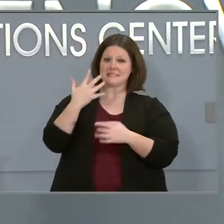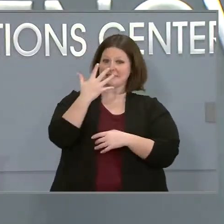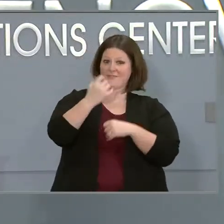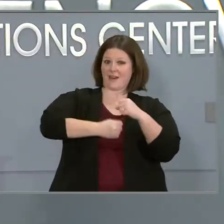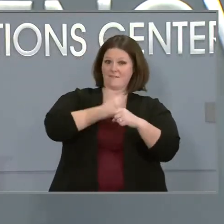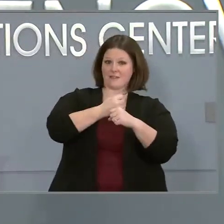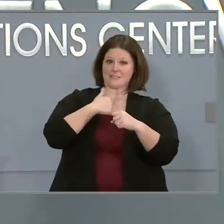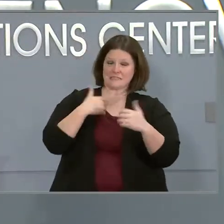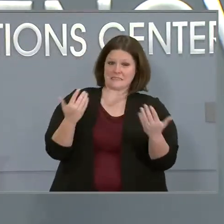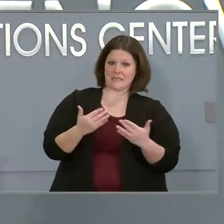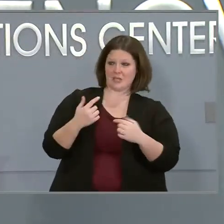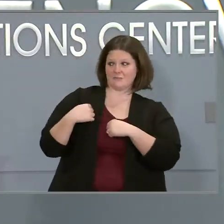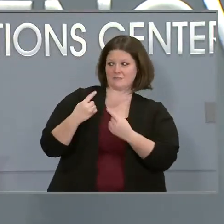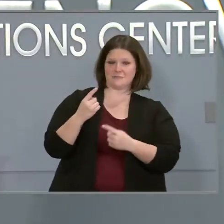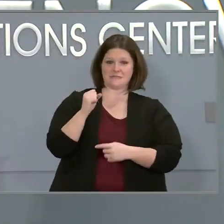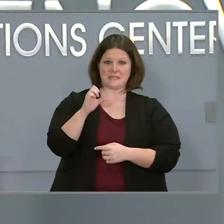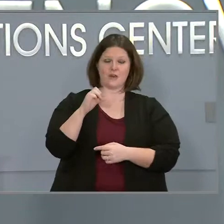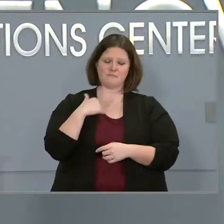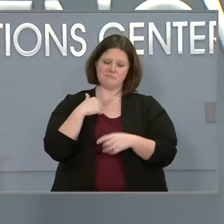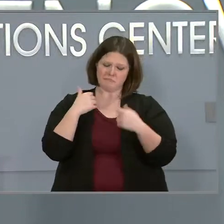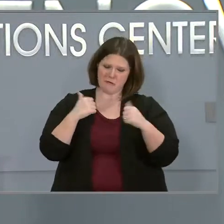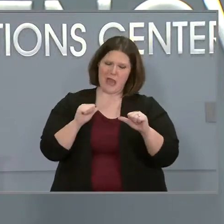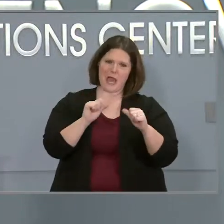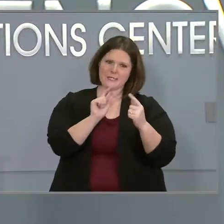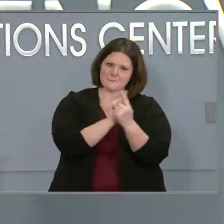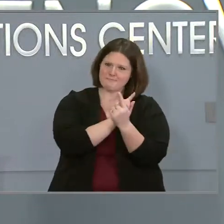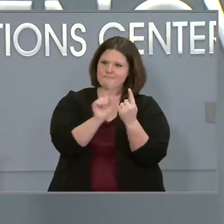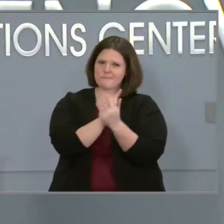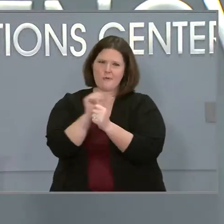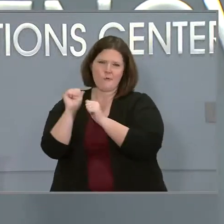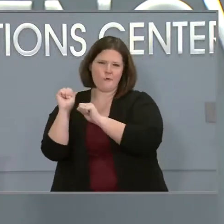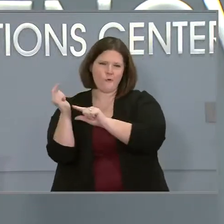as secretary to work with everyone